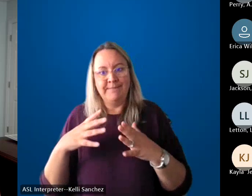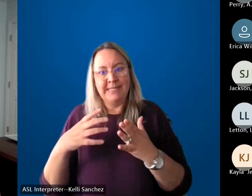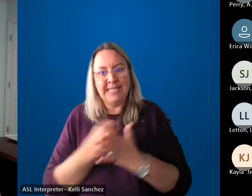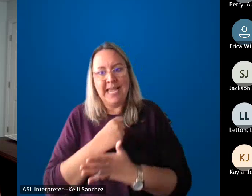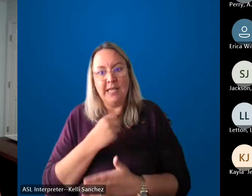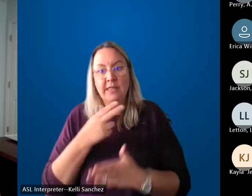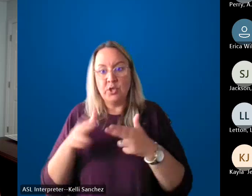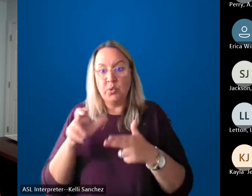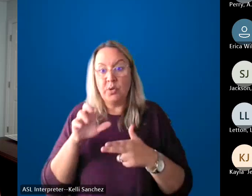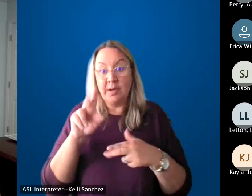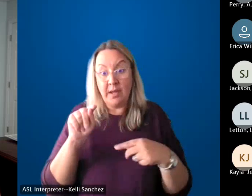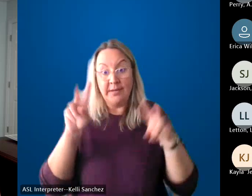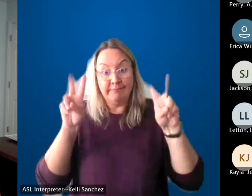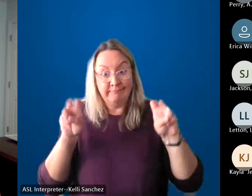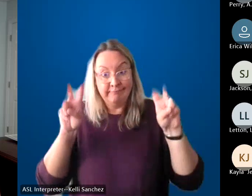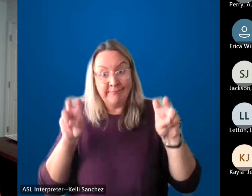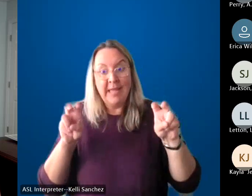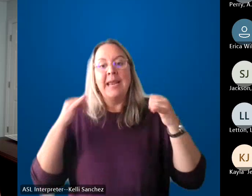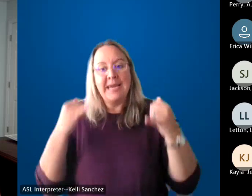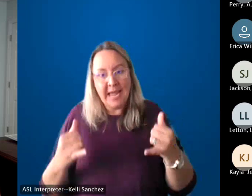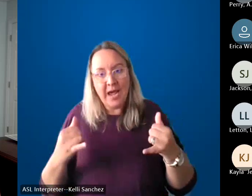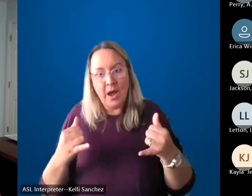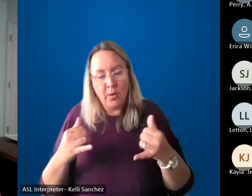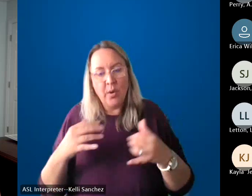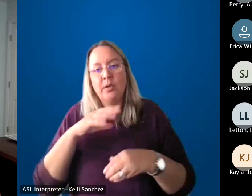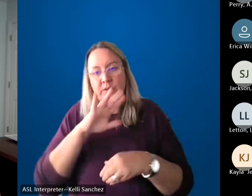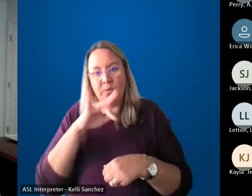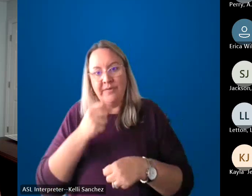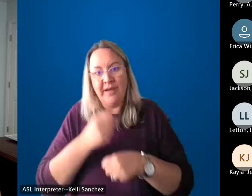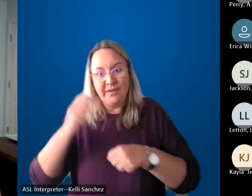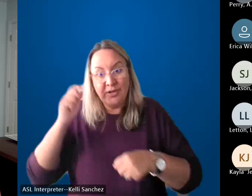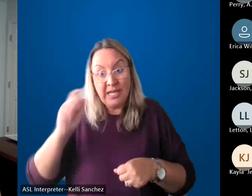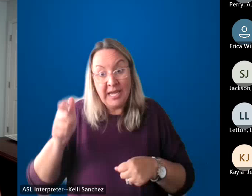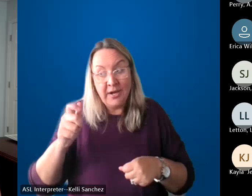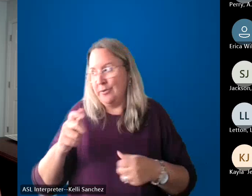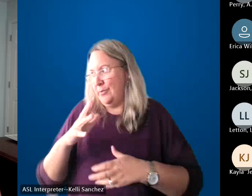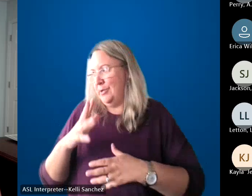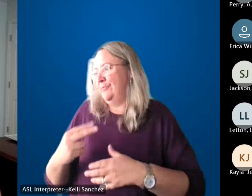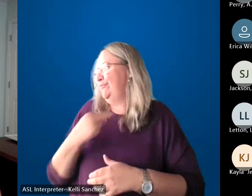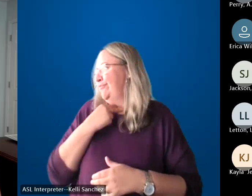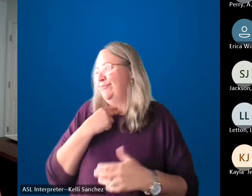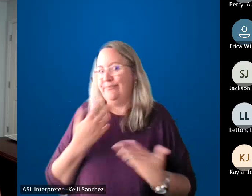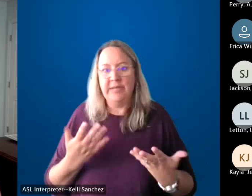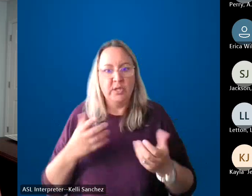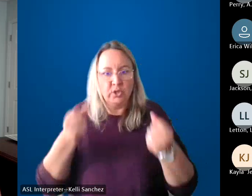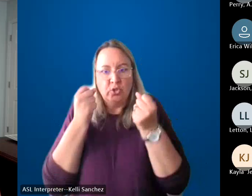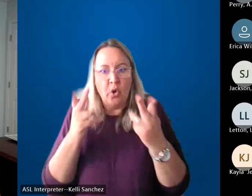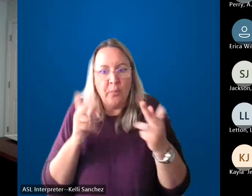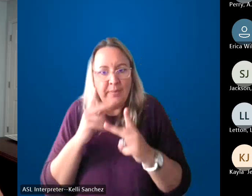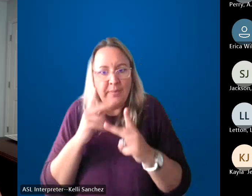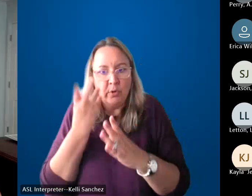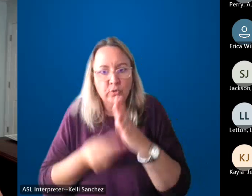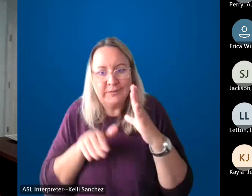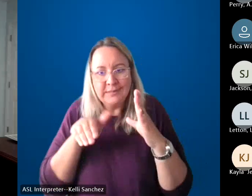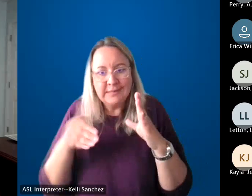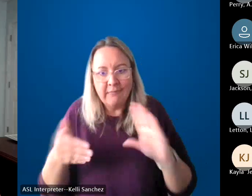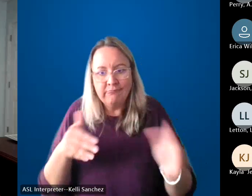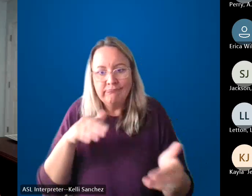eventually landed where we're at now, 25 years later, millions dead.